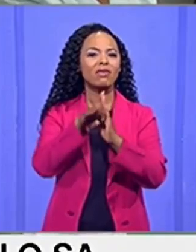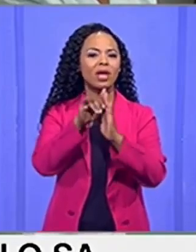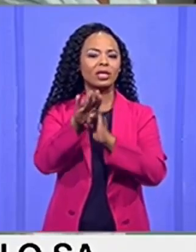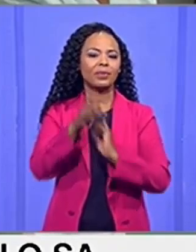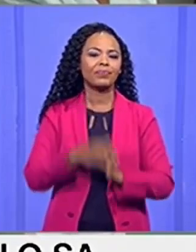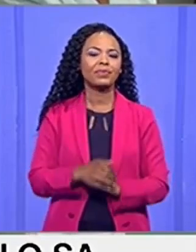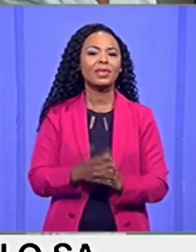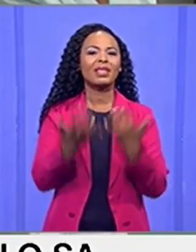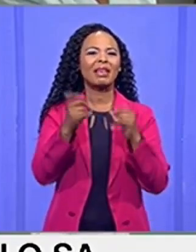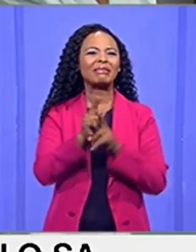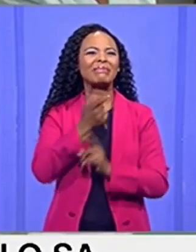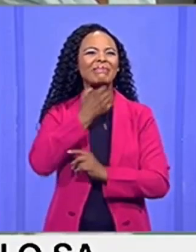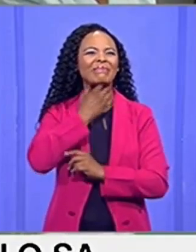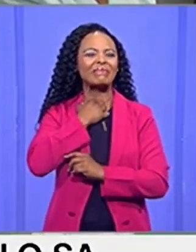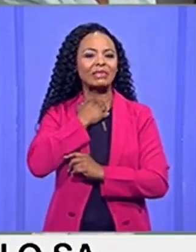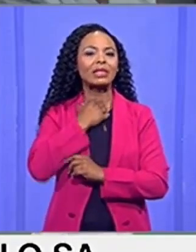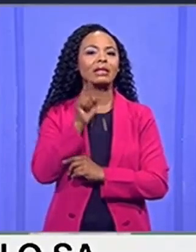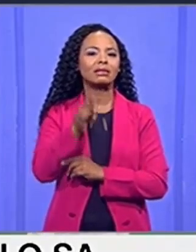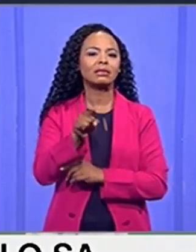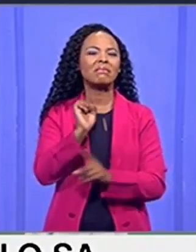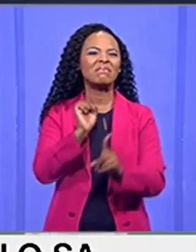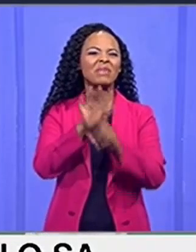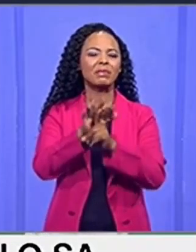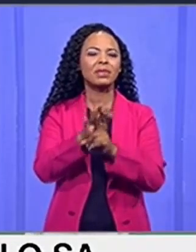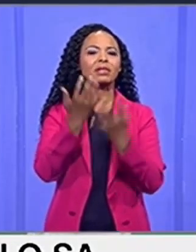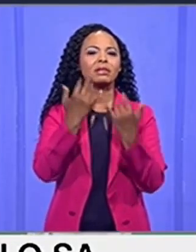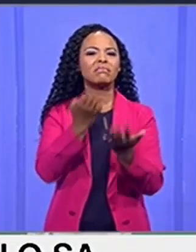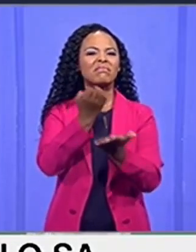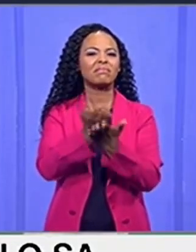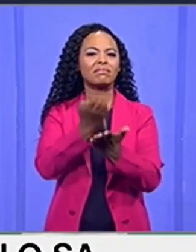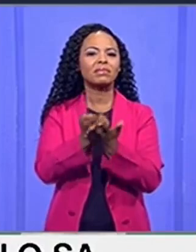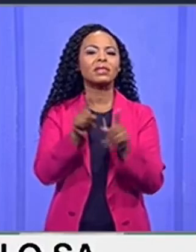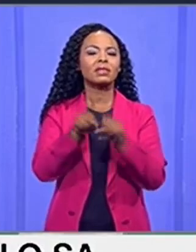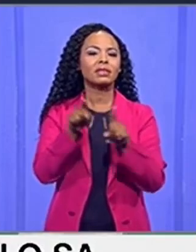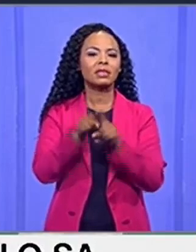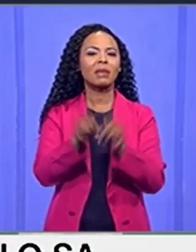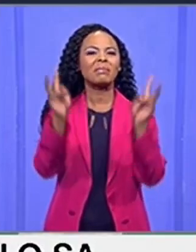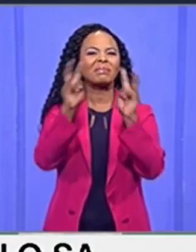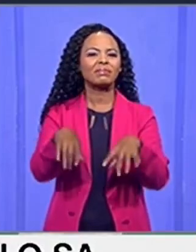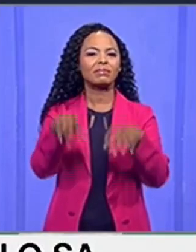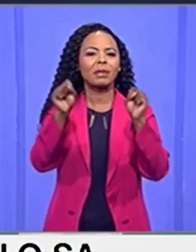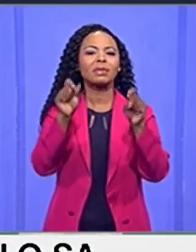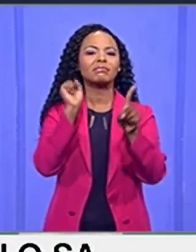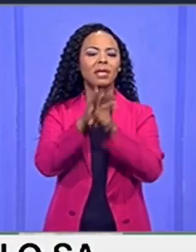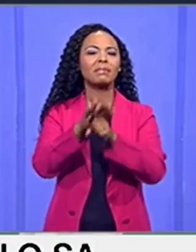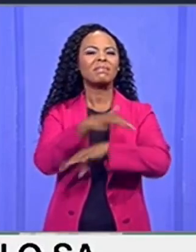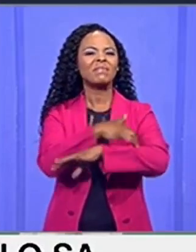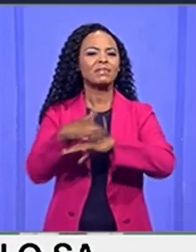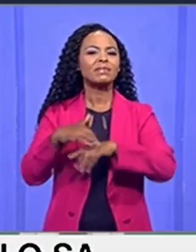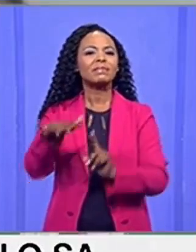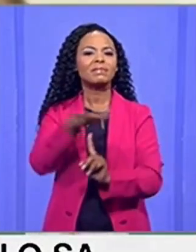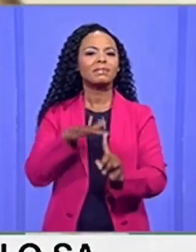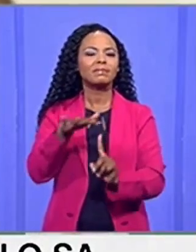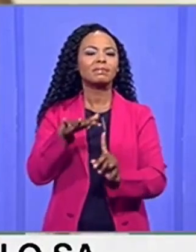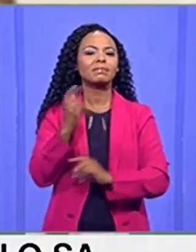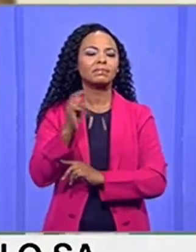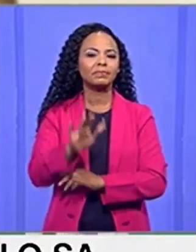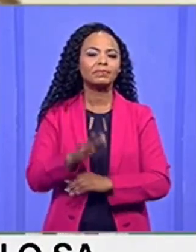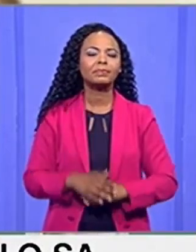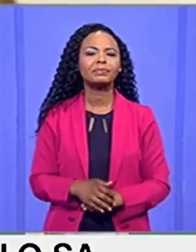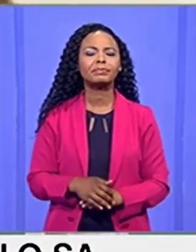komelelo e bonelwang pele e tlileng go ama temothuo ga mmogo le kgago ya motlakase e tsweletseng go ama dikgwebo mo go maswe. Banka